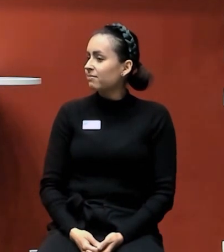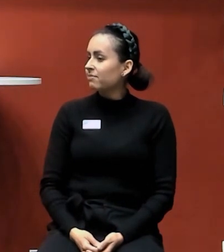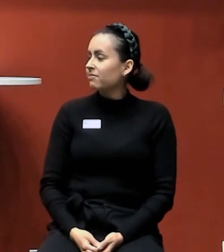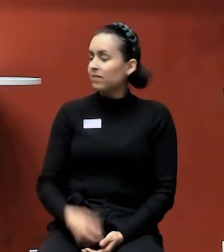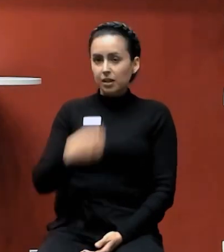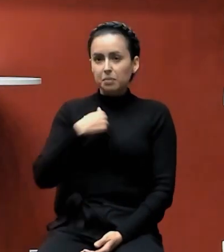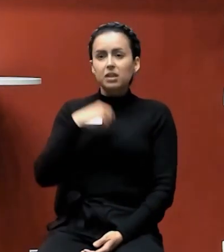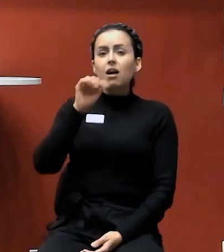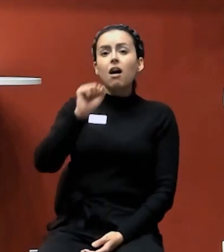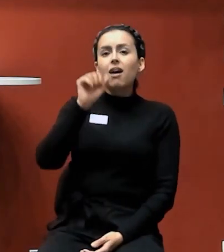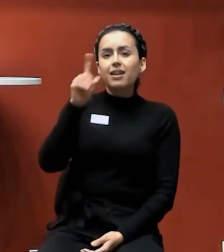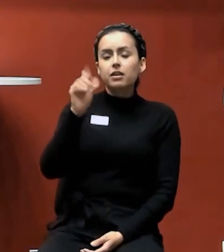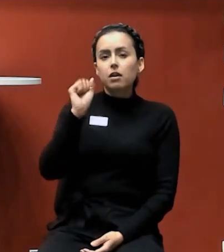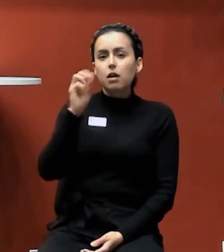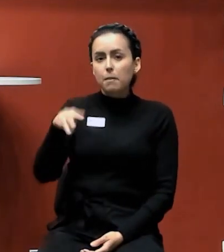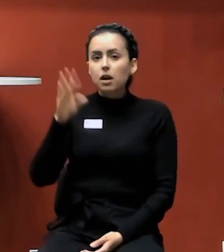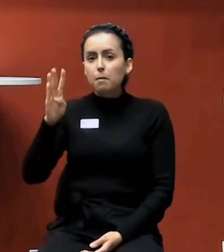I'm Adam Benjamin.